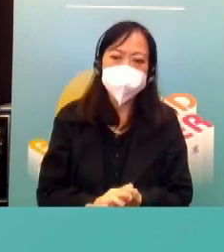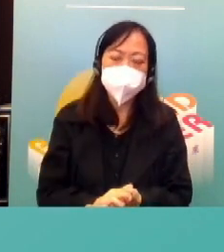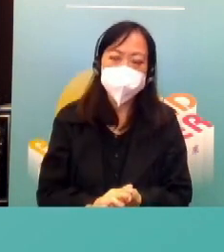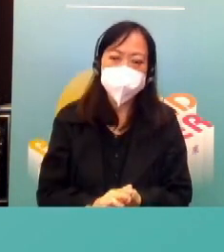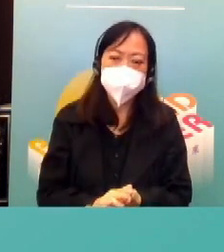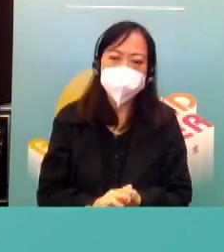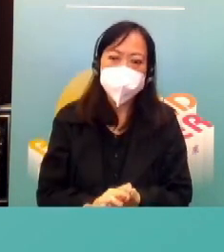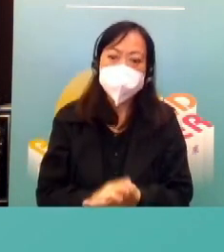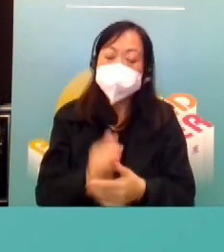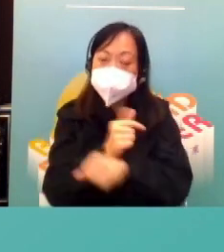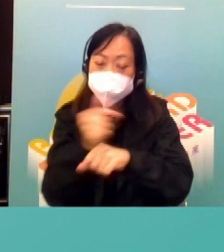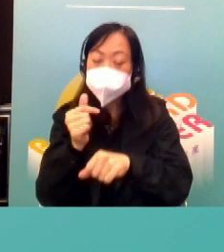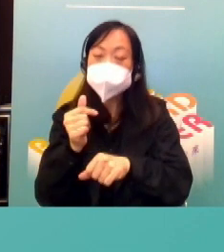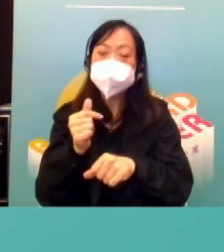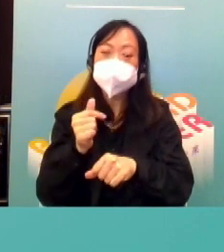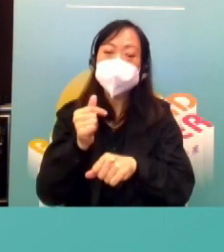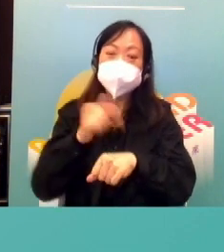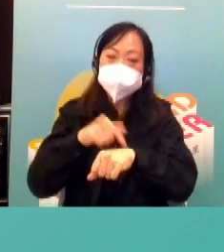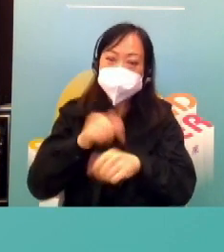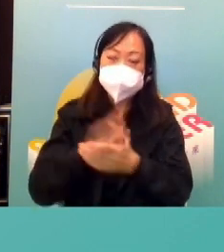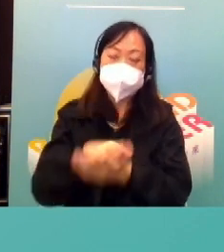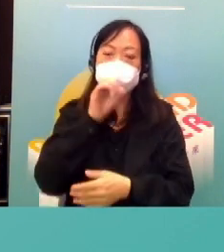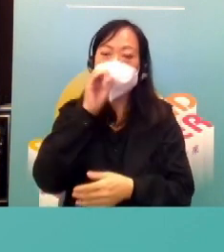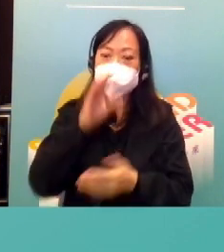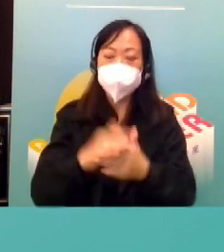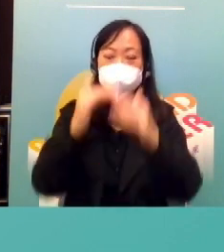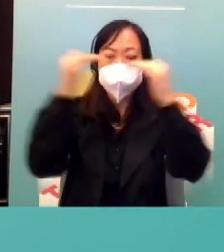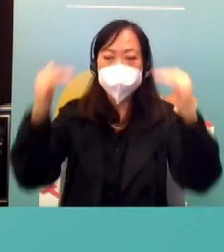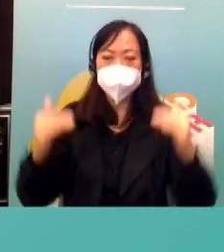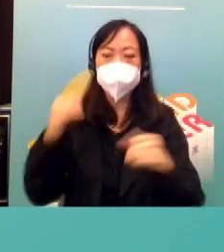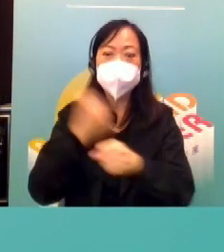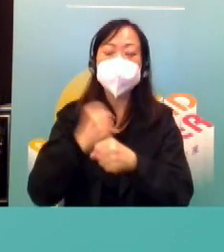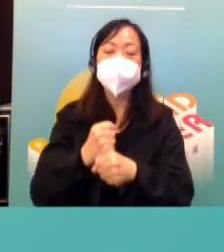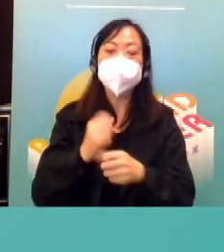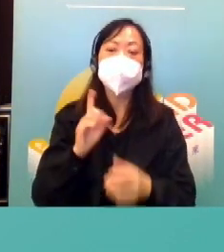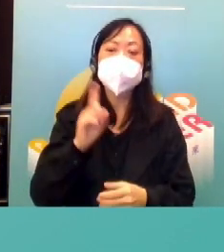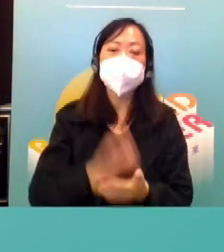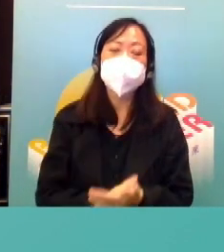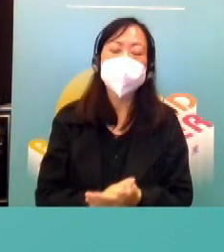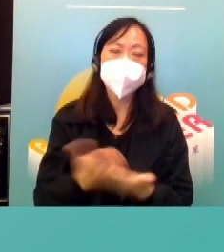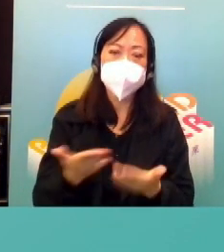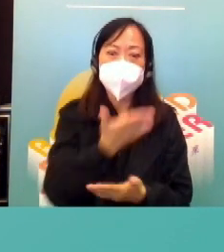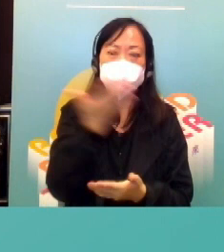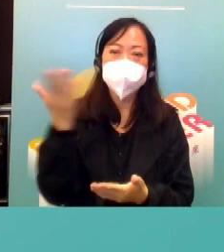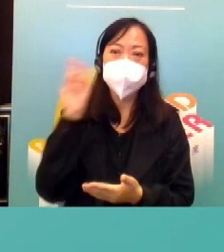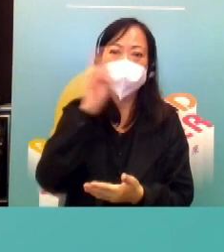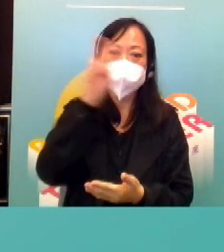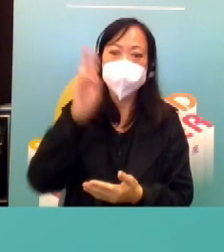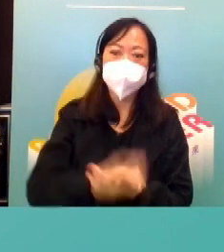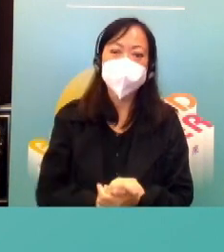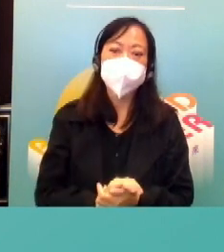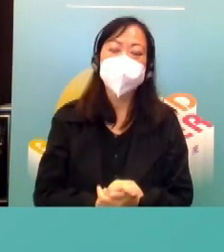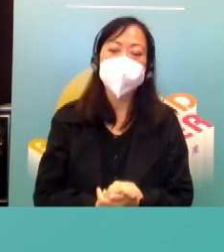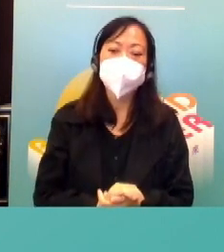our activities across our platform. As you can see here, a little bit more